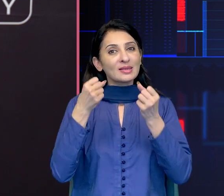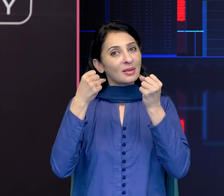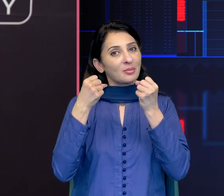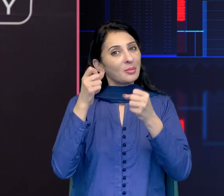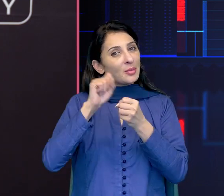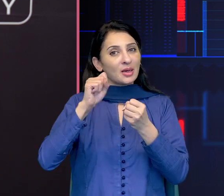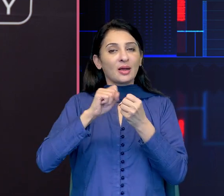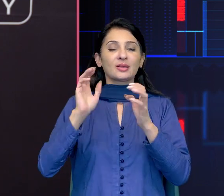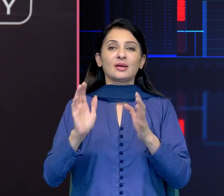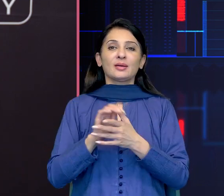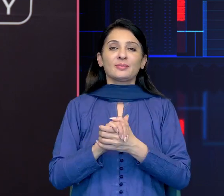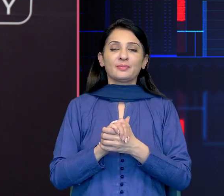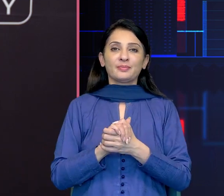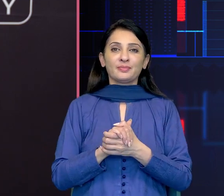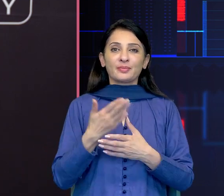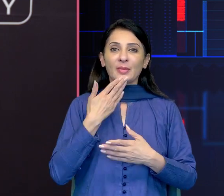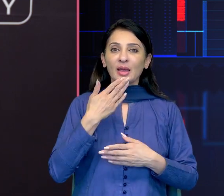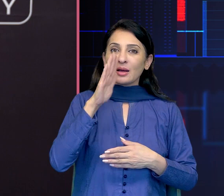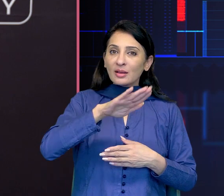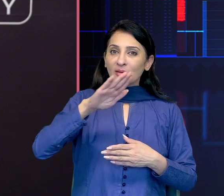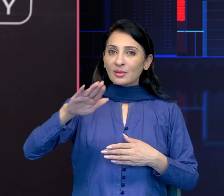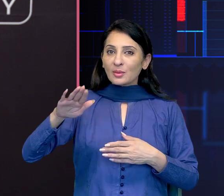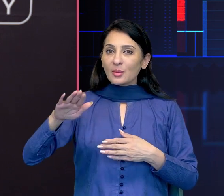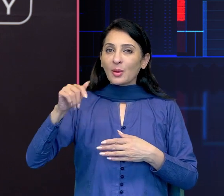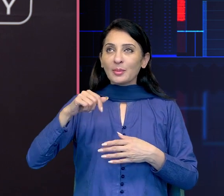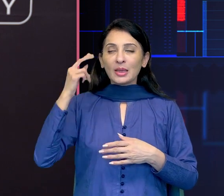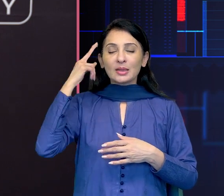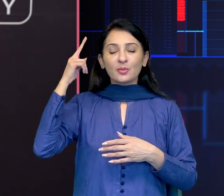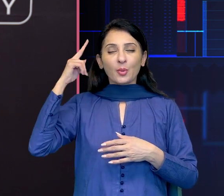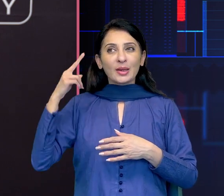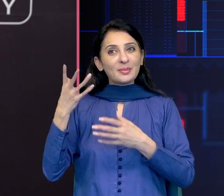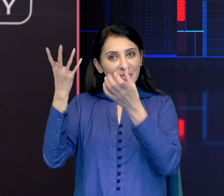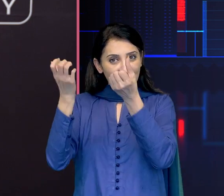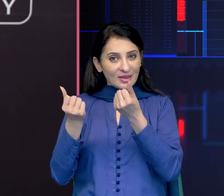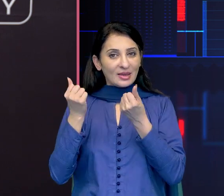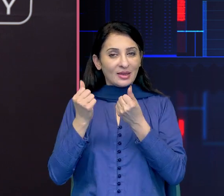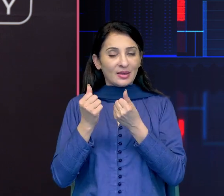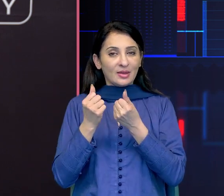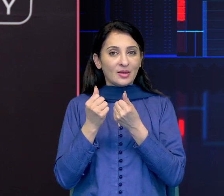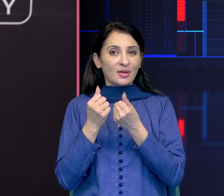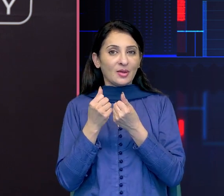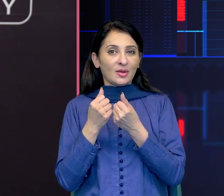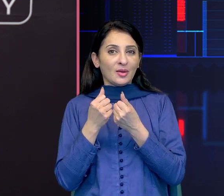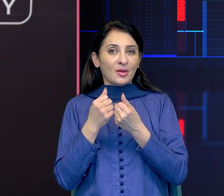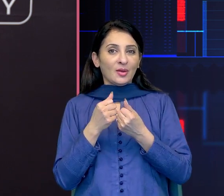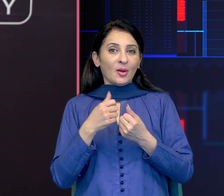how art makes them so resilient,